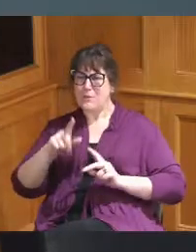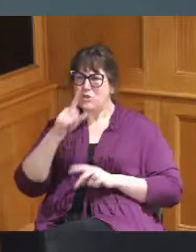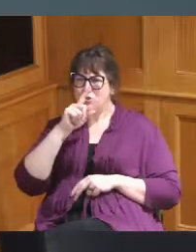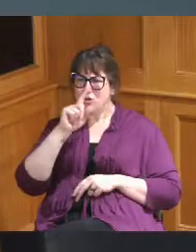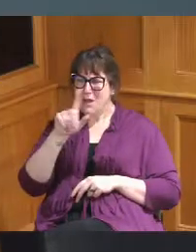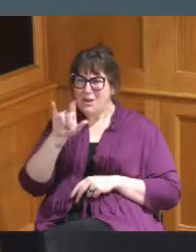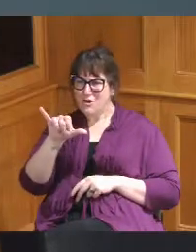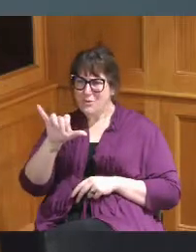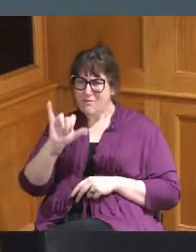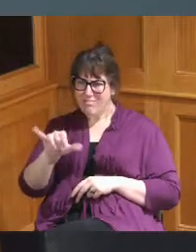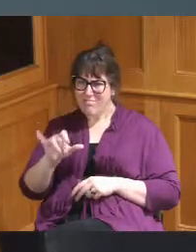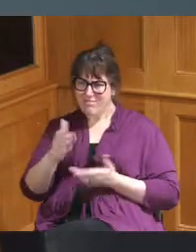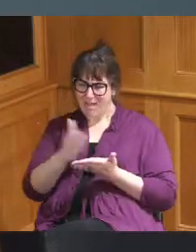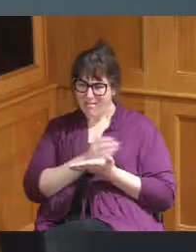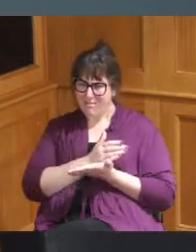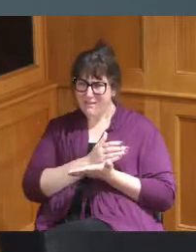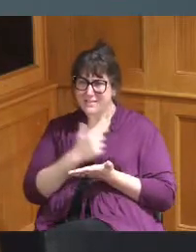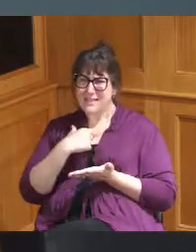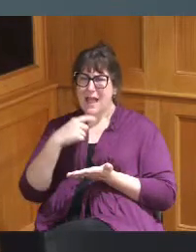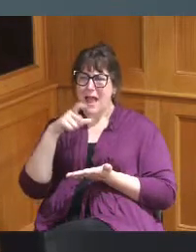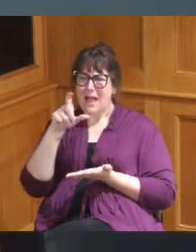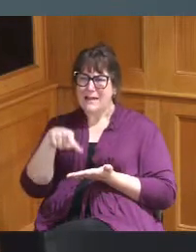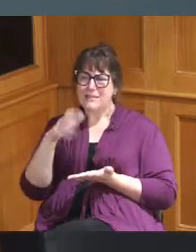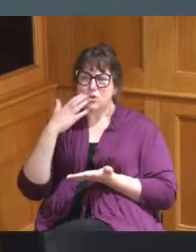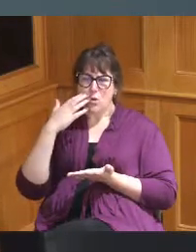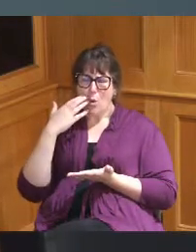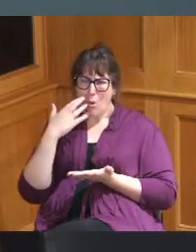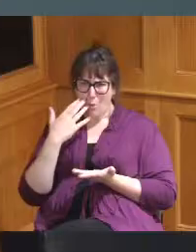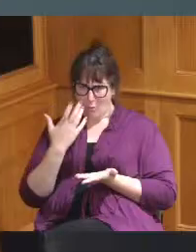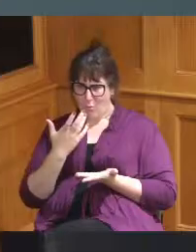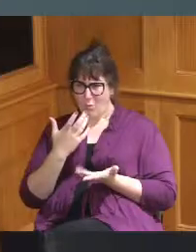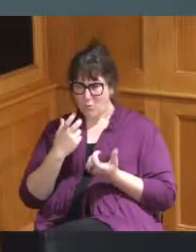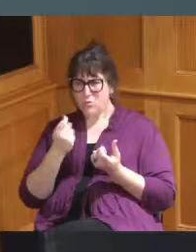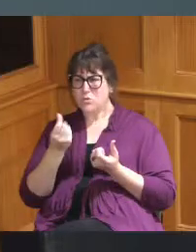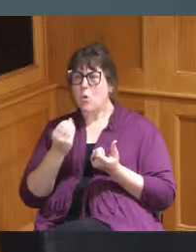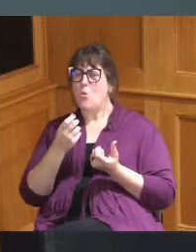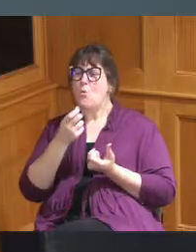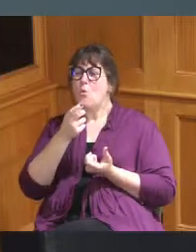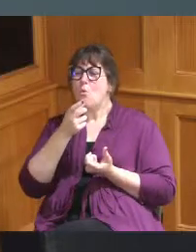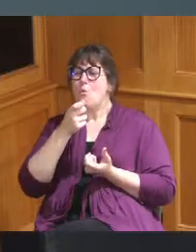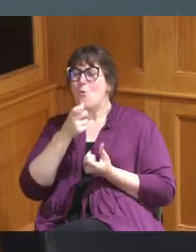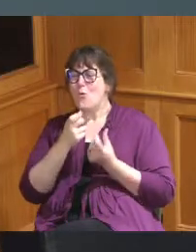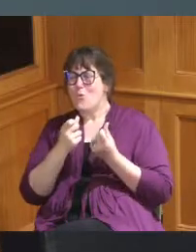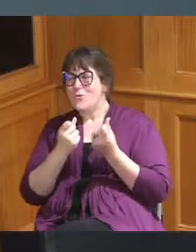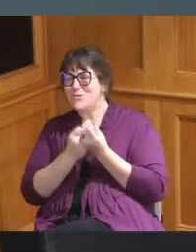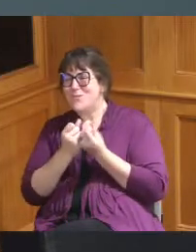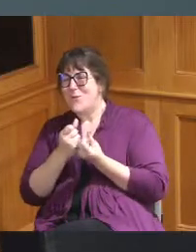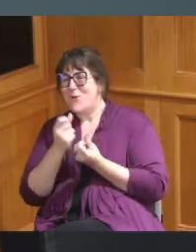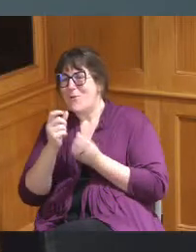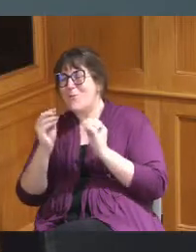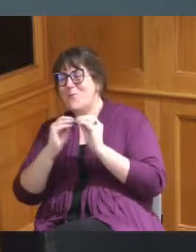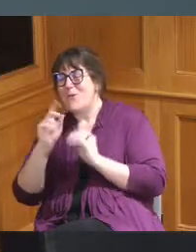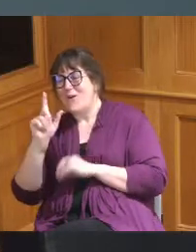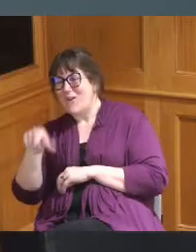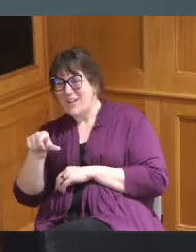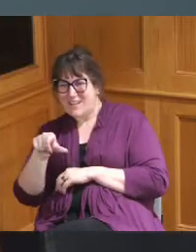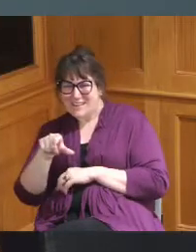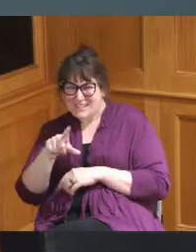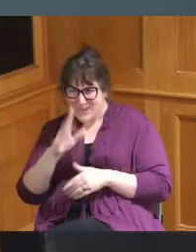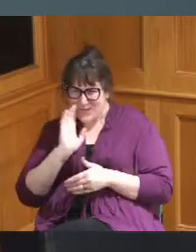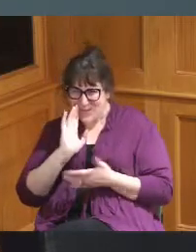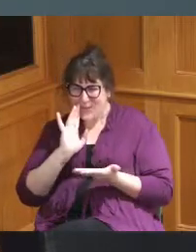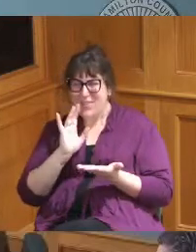I'd like to know who we need to apply and support more. So when you can get that, that would be great. Thank